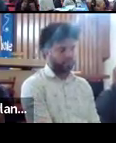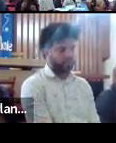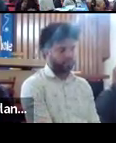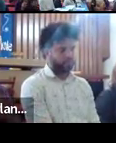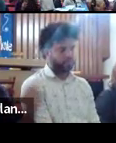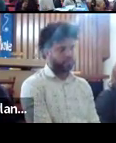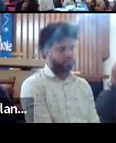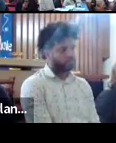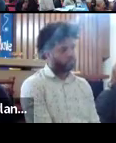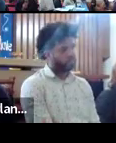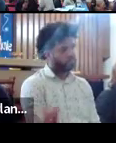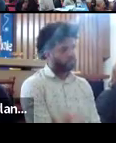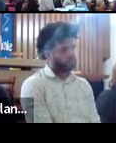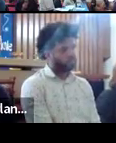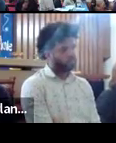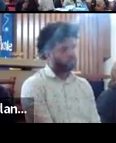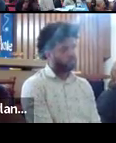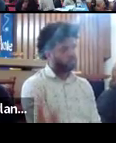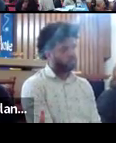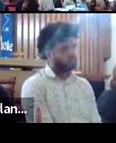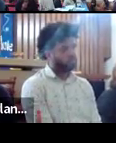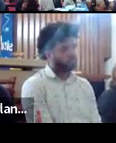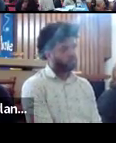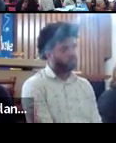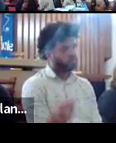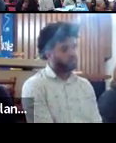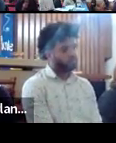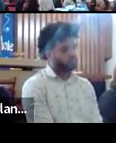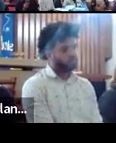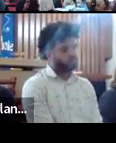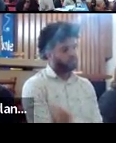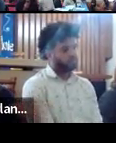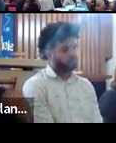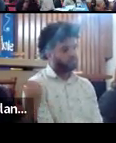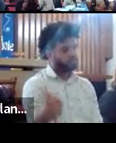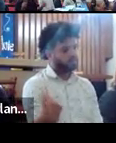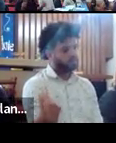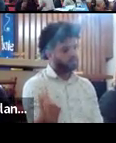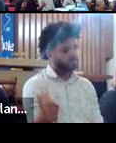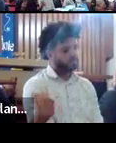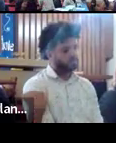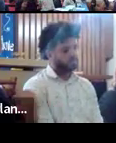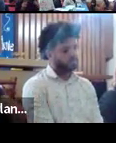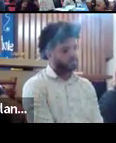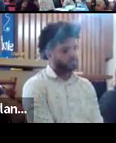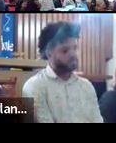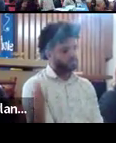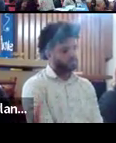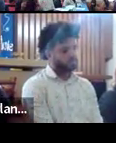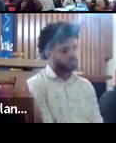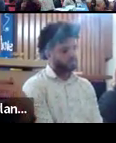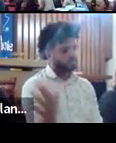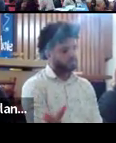missed here, whether it's how can we improve our communication with, institutions within communities such as churches? How can we incorporate